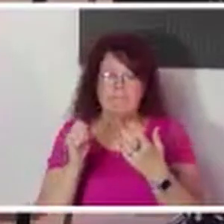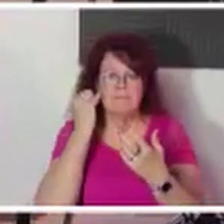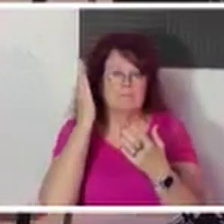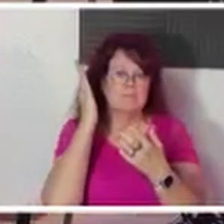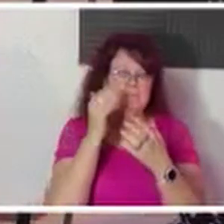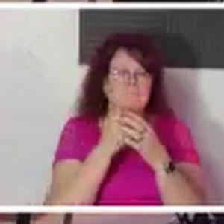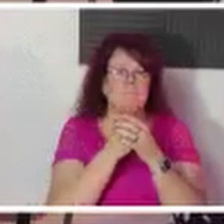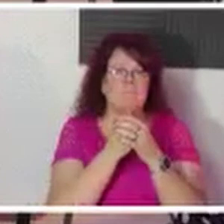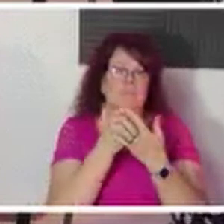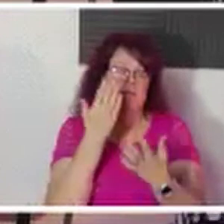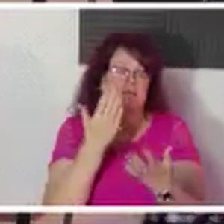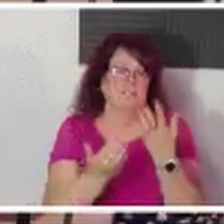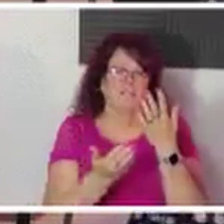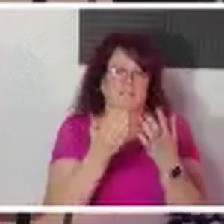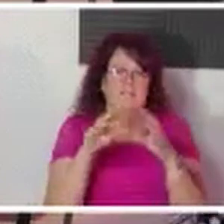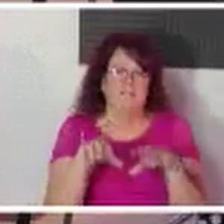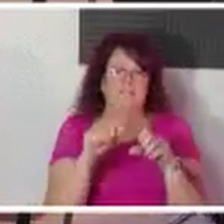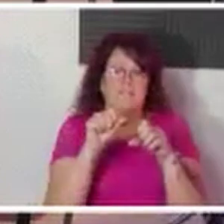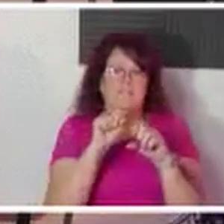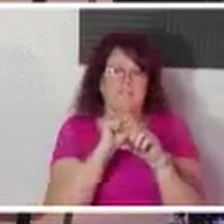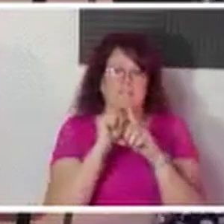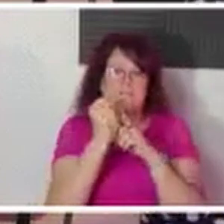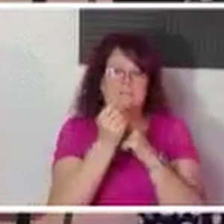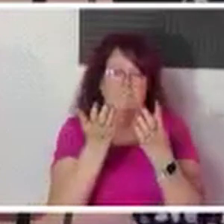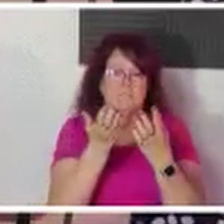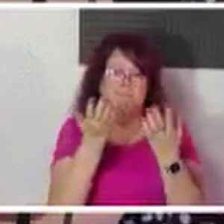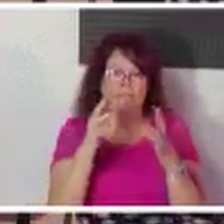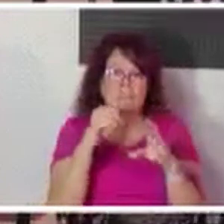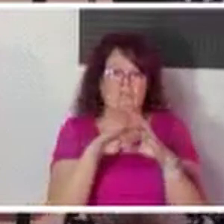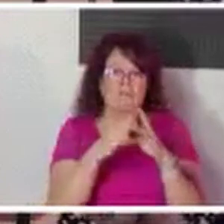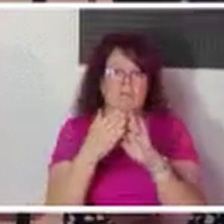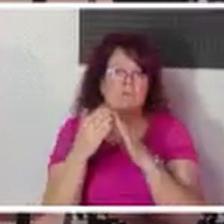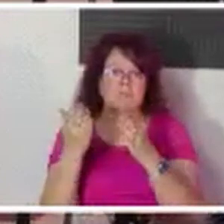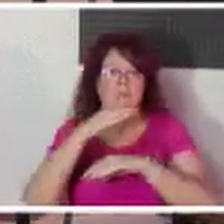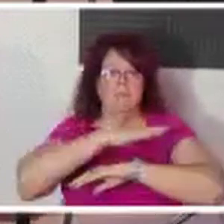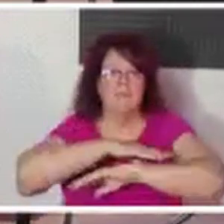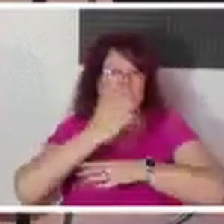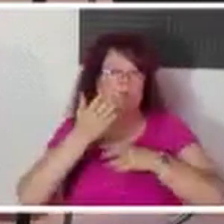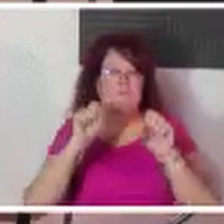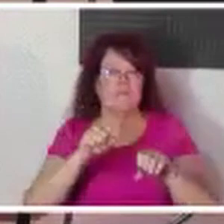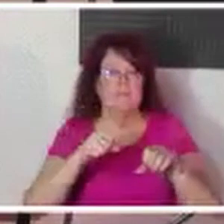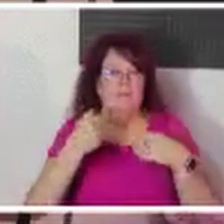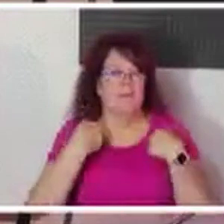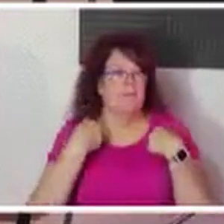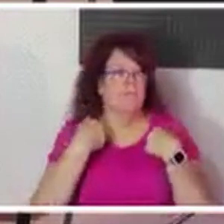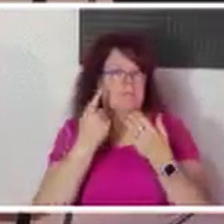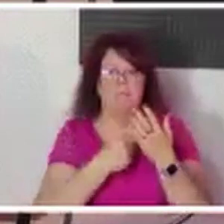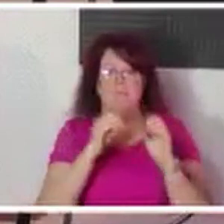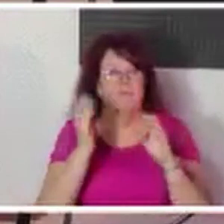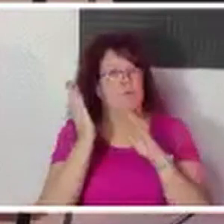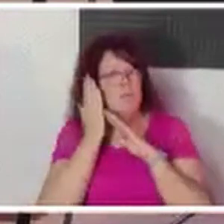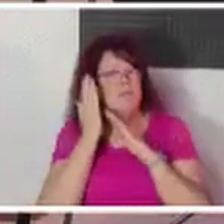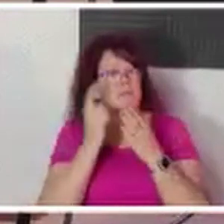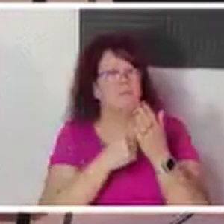consideration what's already been done in the community, what's on the table, and what availability there is. Sometimes there's no beds, sometimes